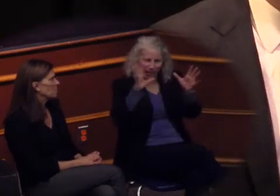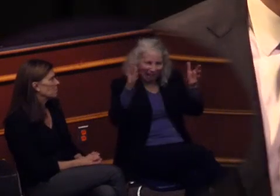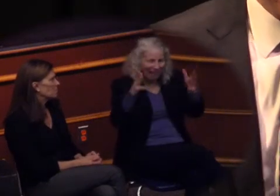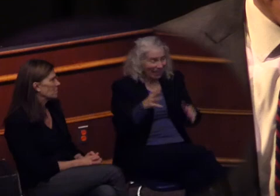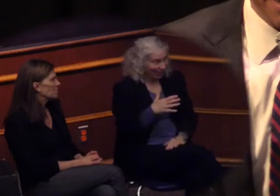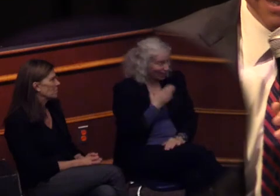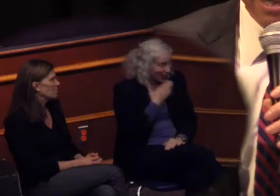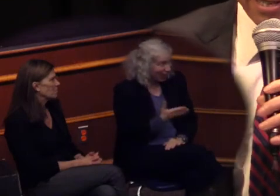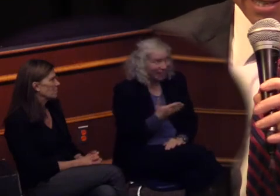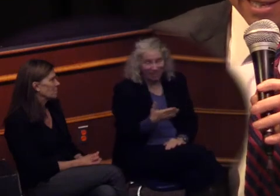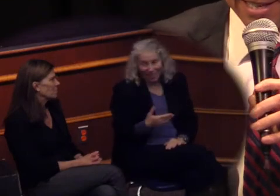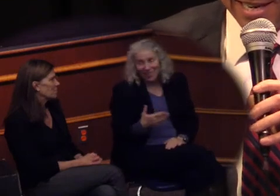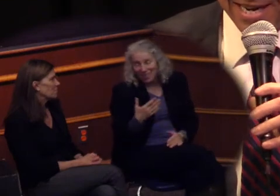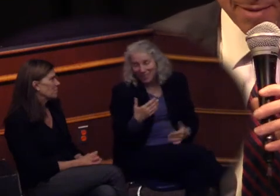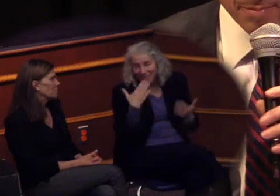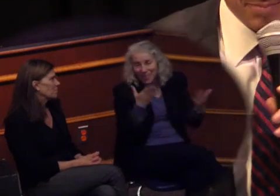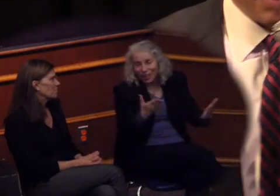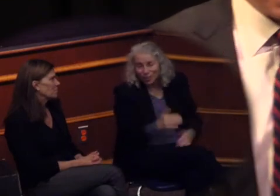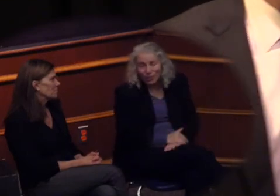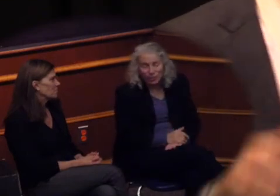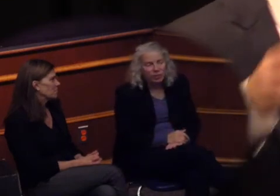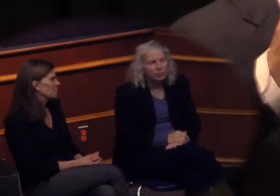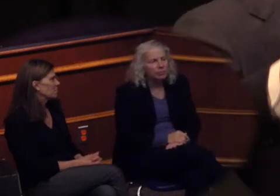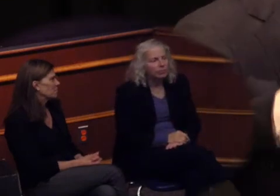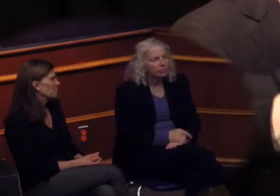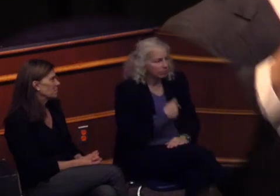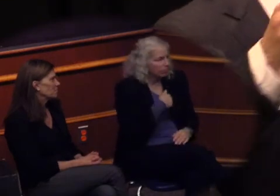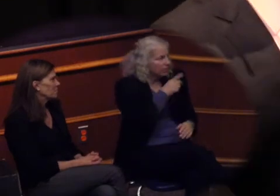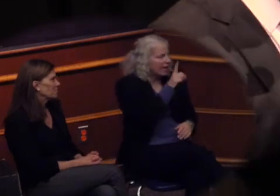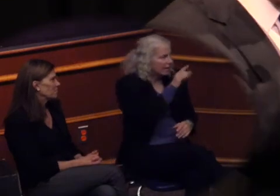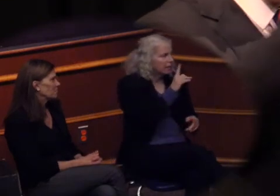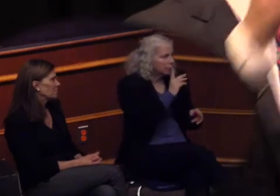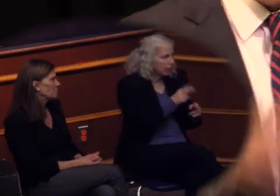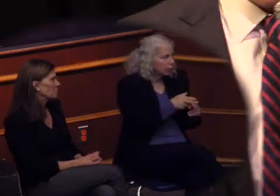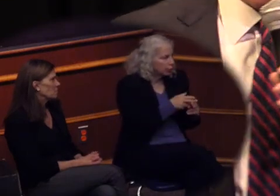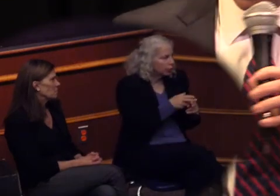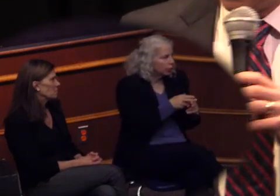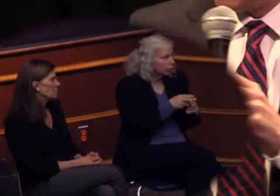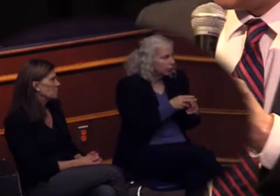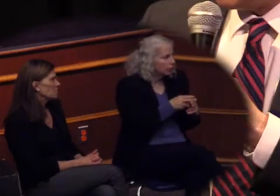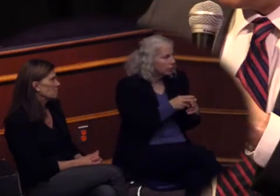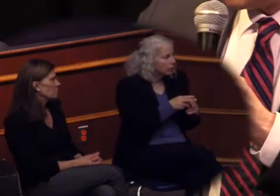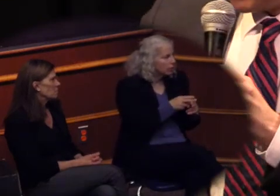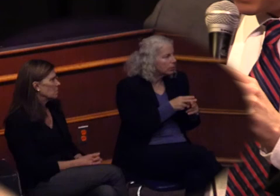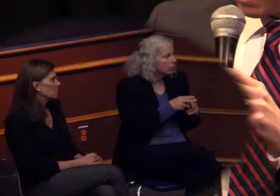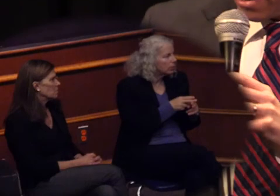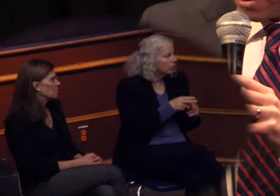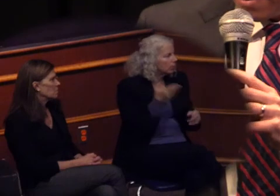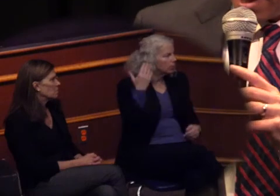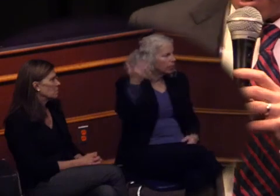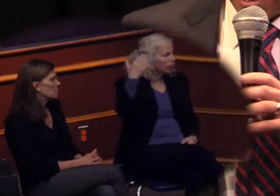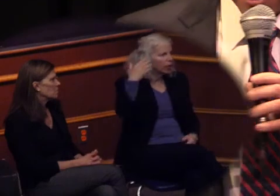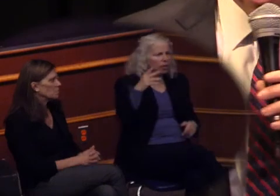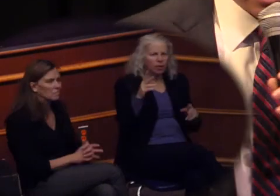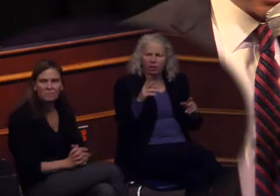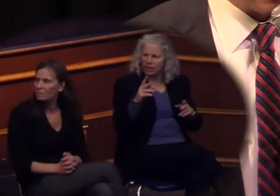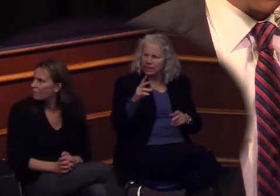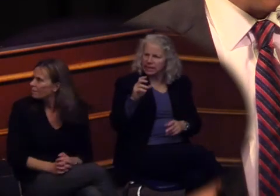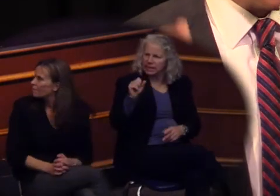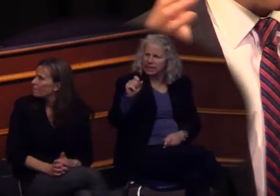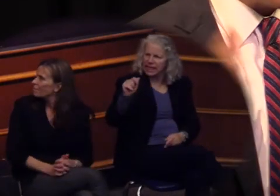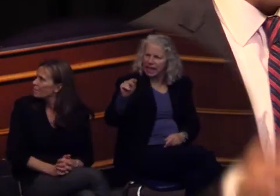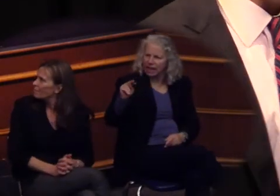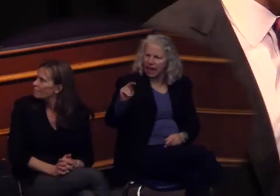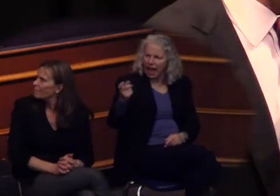thank you for that. As I mentioned early on in response to Stan's question,